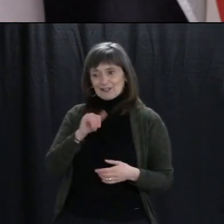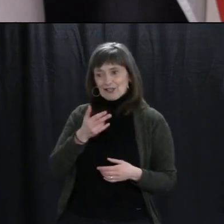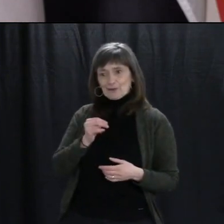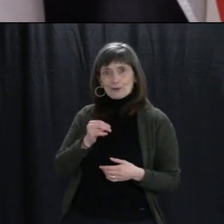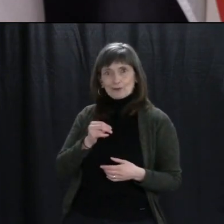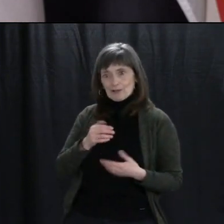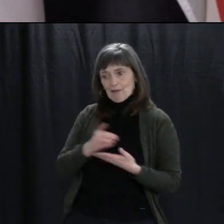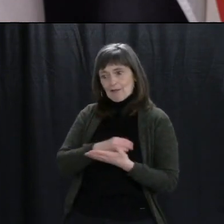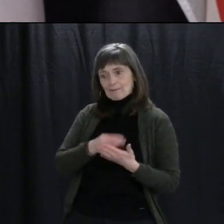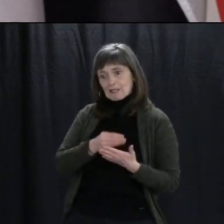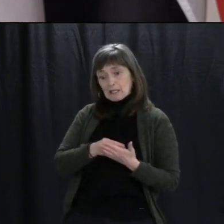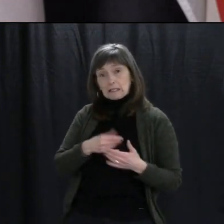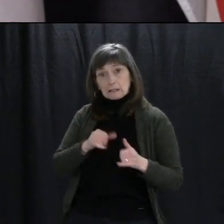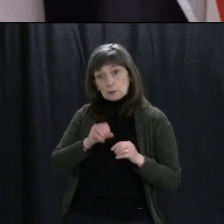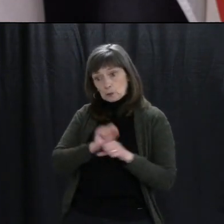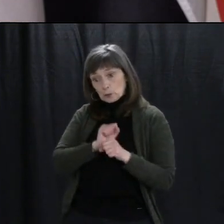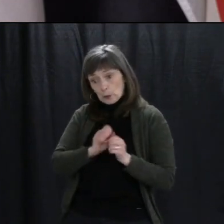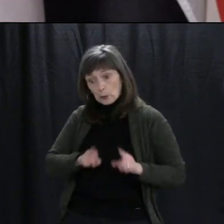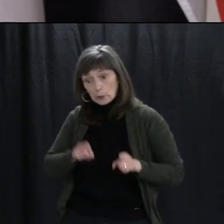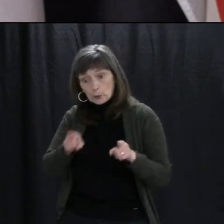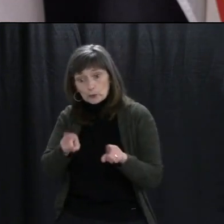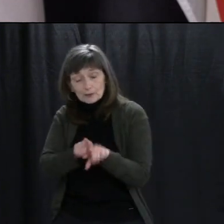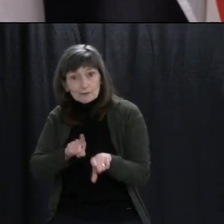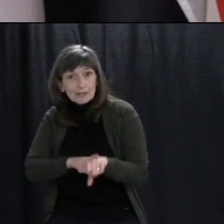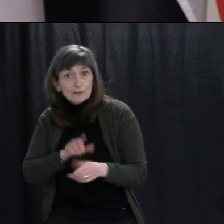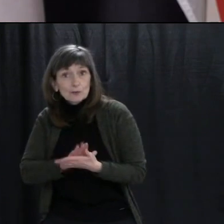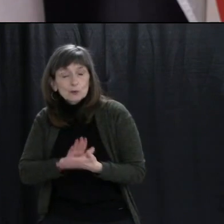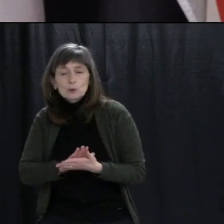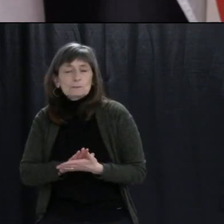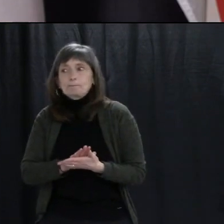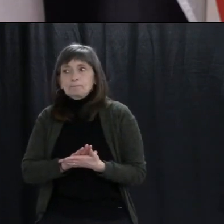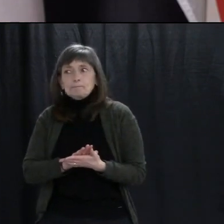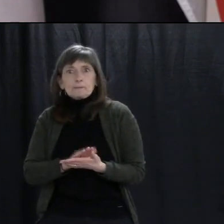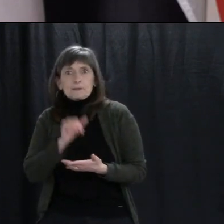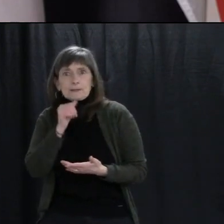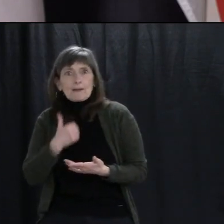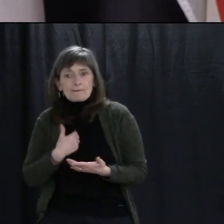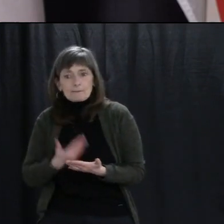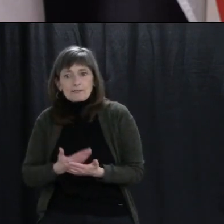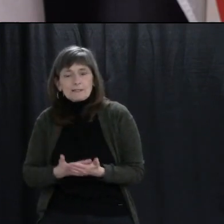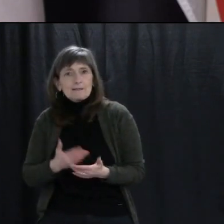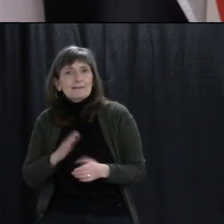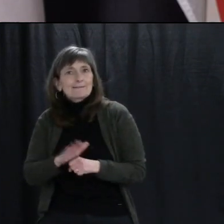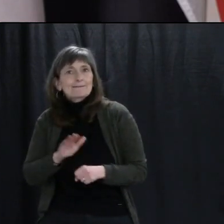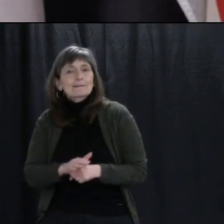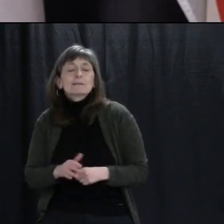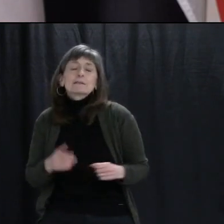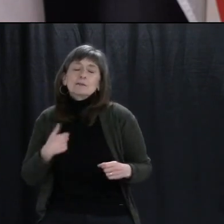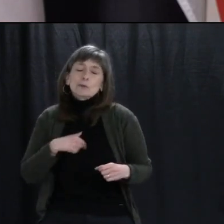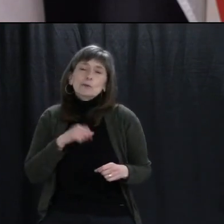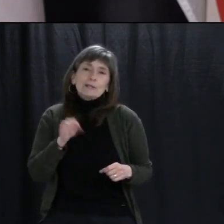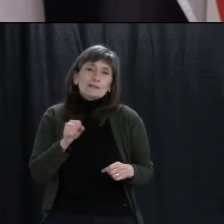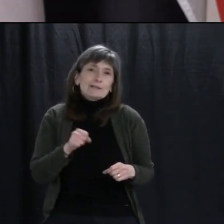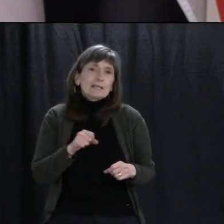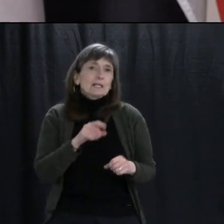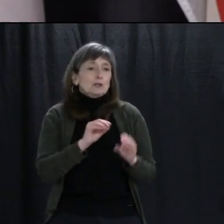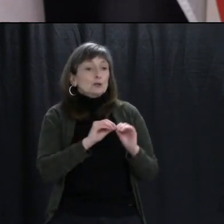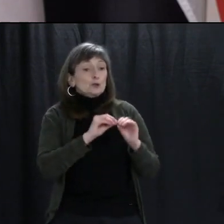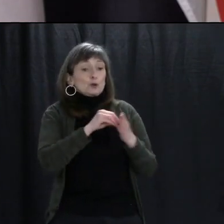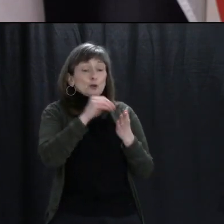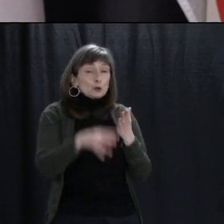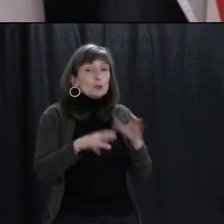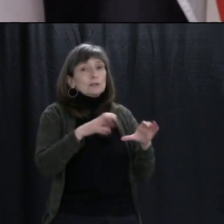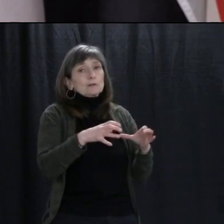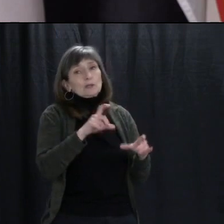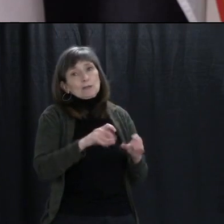to qualify for some of the emergency funding. So students, number one right now is an area that we need more clarification on. And